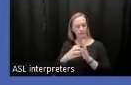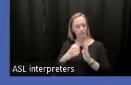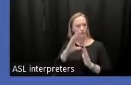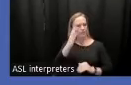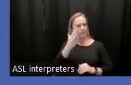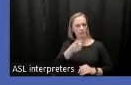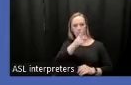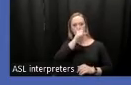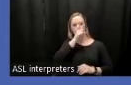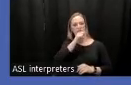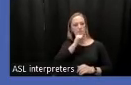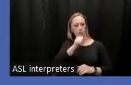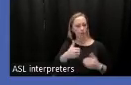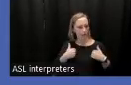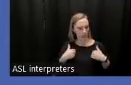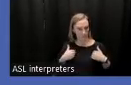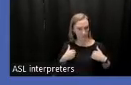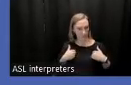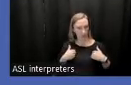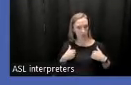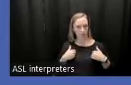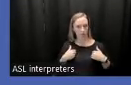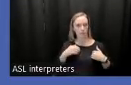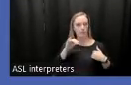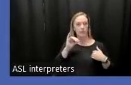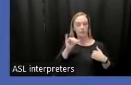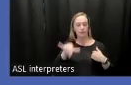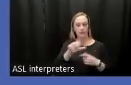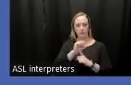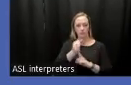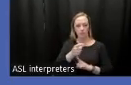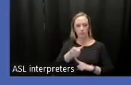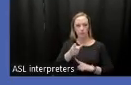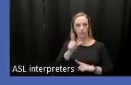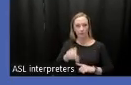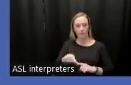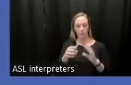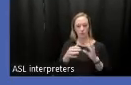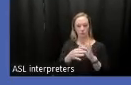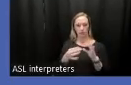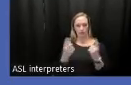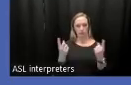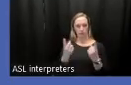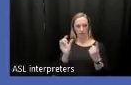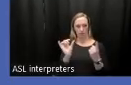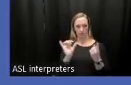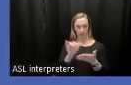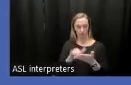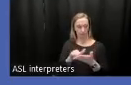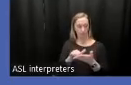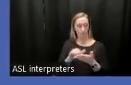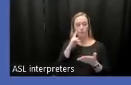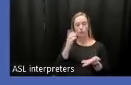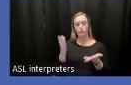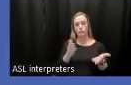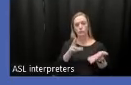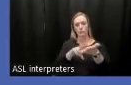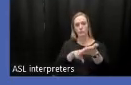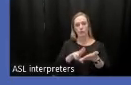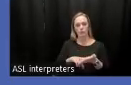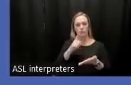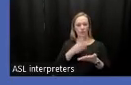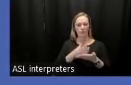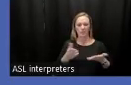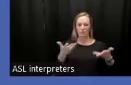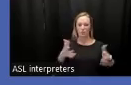have it, right? So that's a case where you would have to say something like that. But for service contracts for existing stuff, I